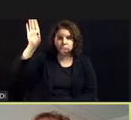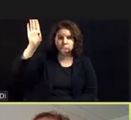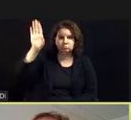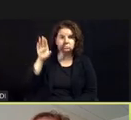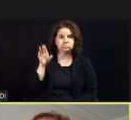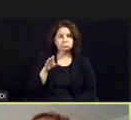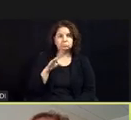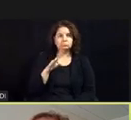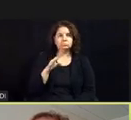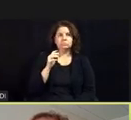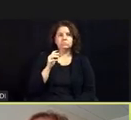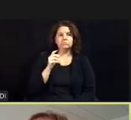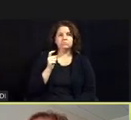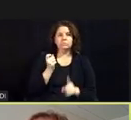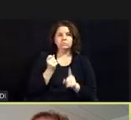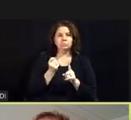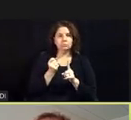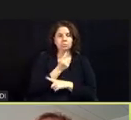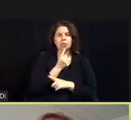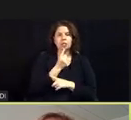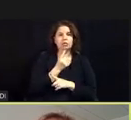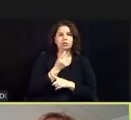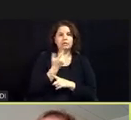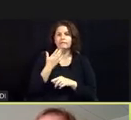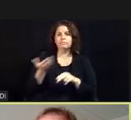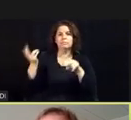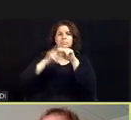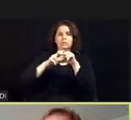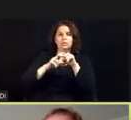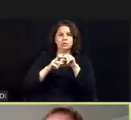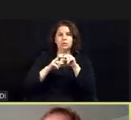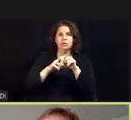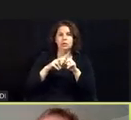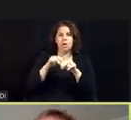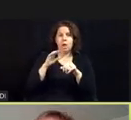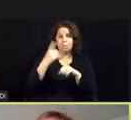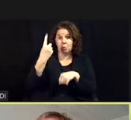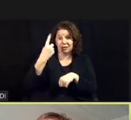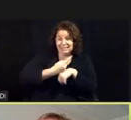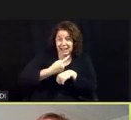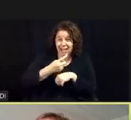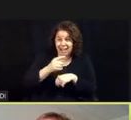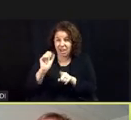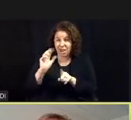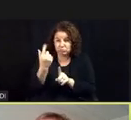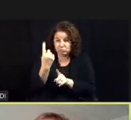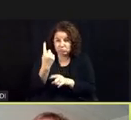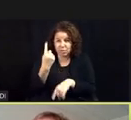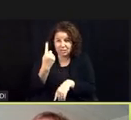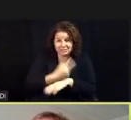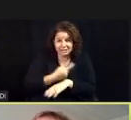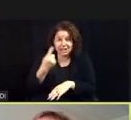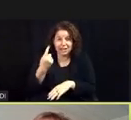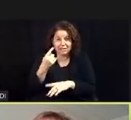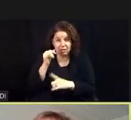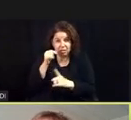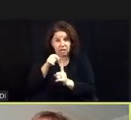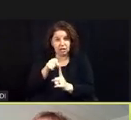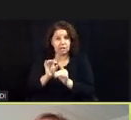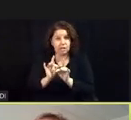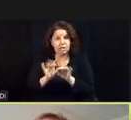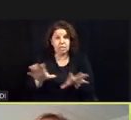had a higher number of cases on one day. That was associated with a specific outbreak that occurred in a long-term care facility in